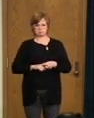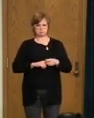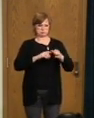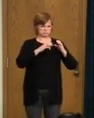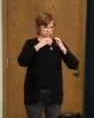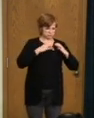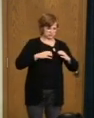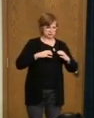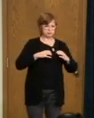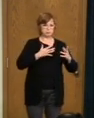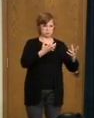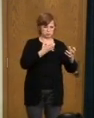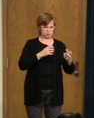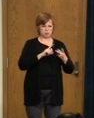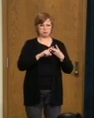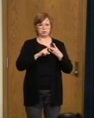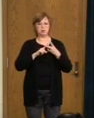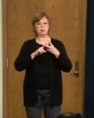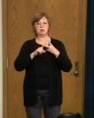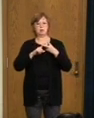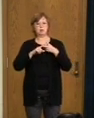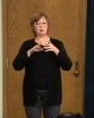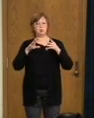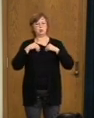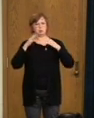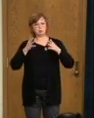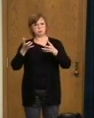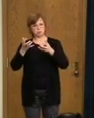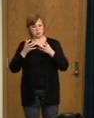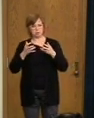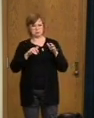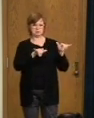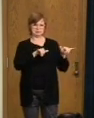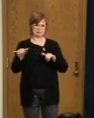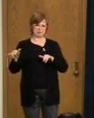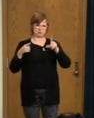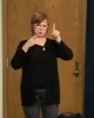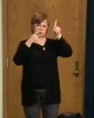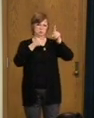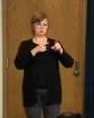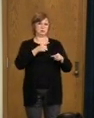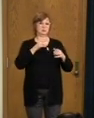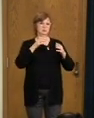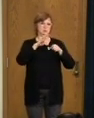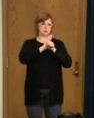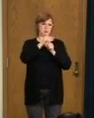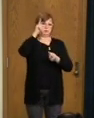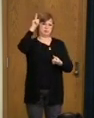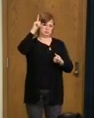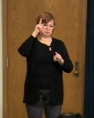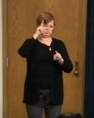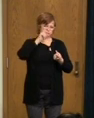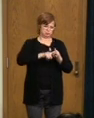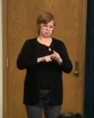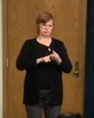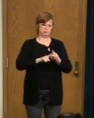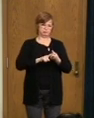in keeping COVID transmission levels low, while enabling, retail, whether it's essential grocery items